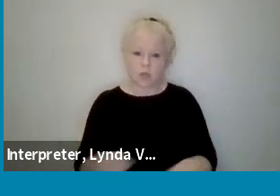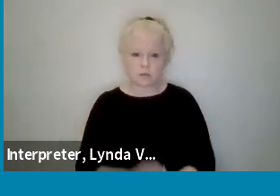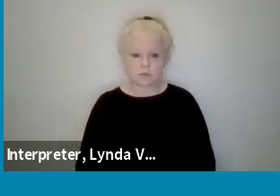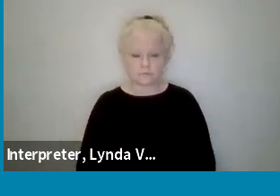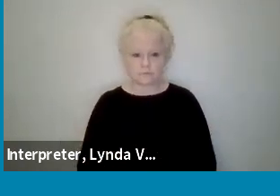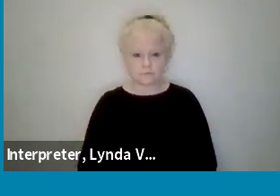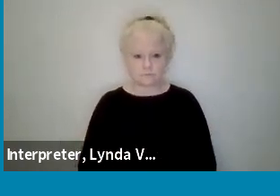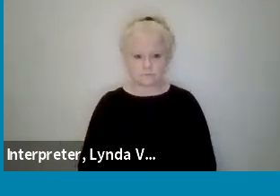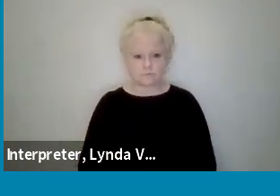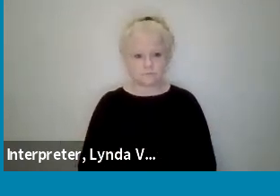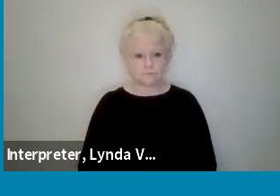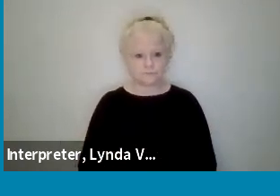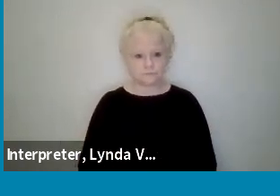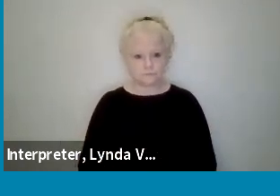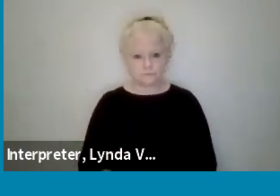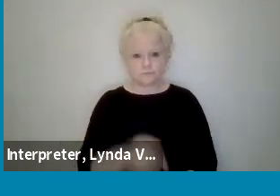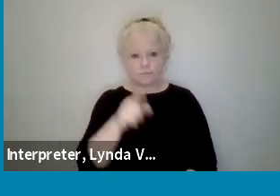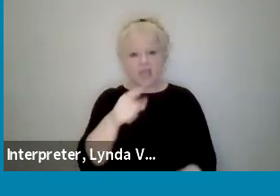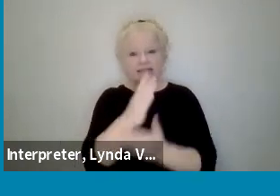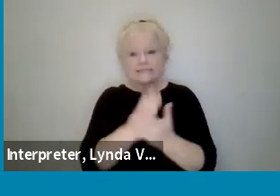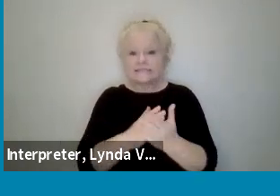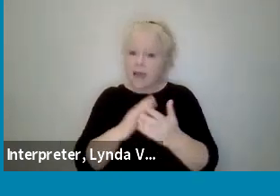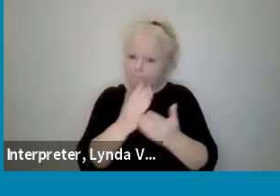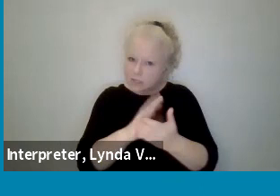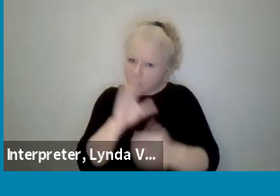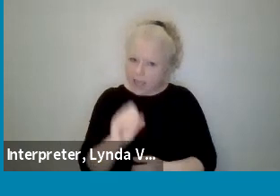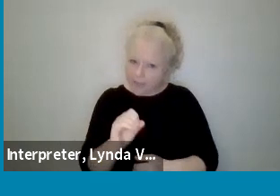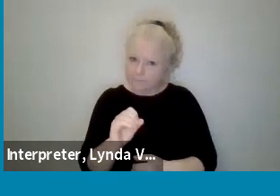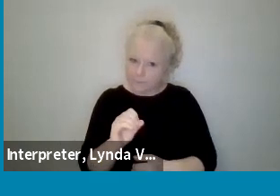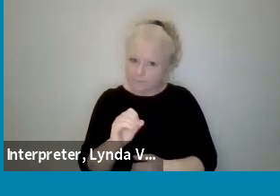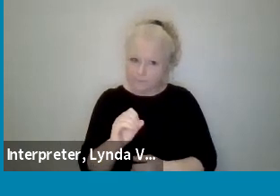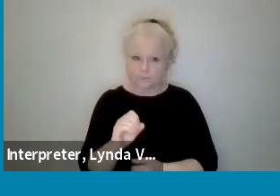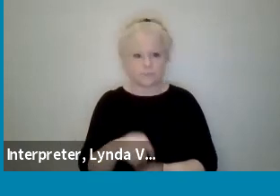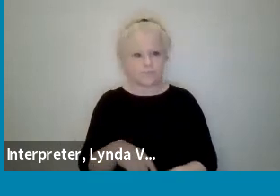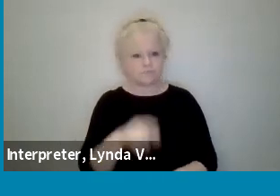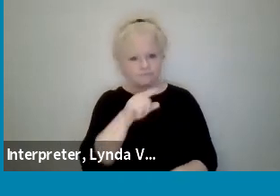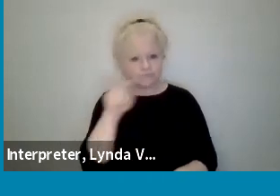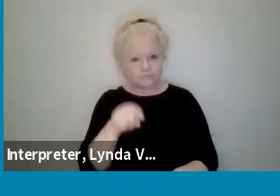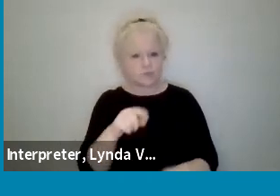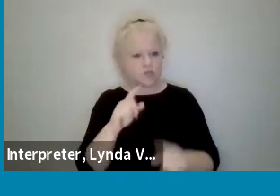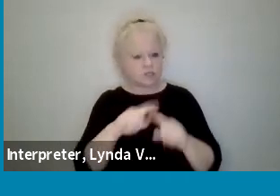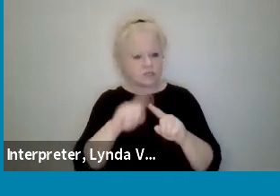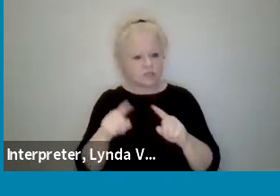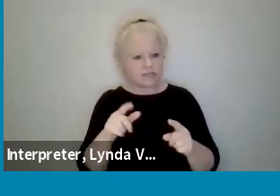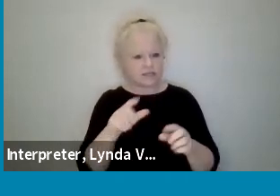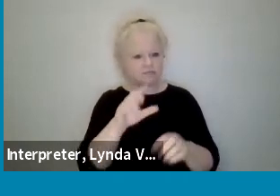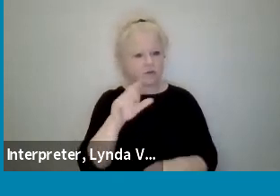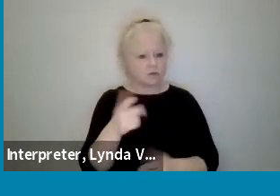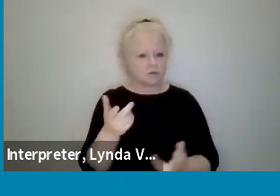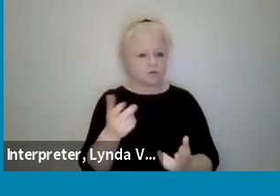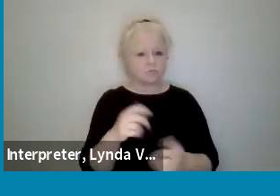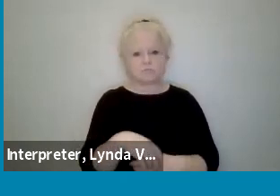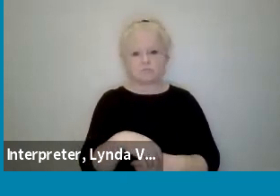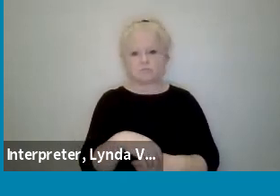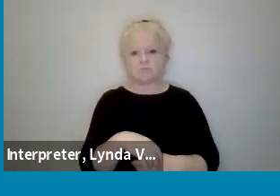Some of these companies in which our people are working are listed here. The Loop, Jacksonville Transportation Authority, and Pitney Bowes